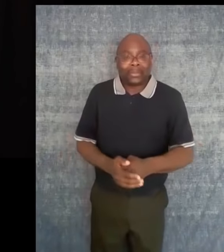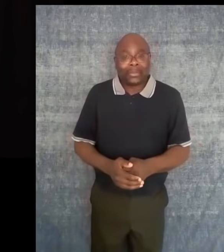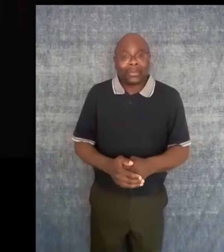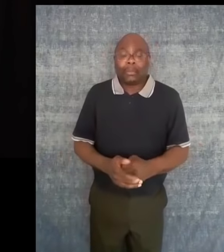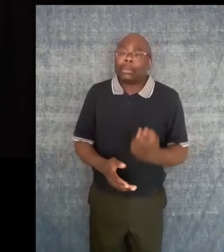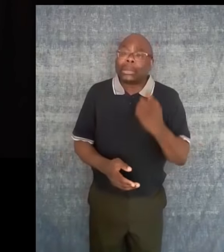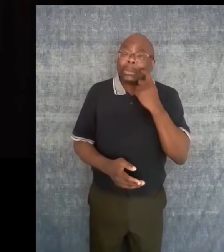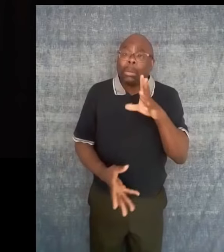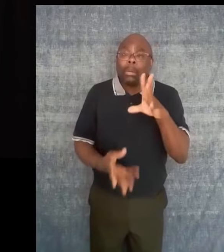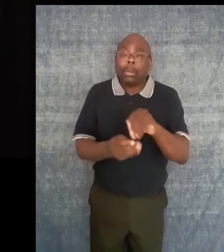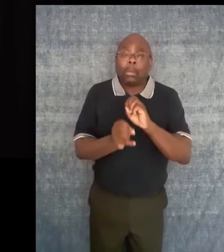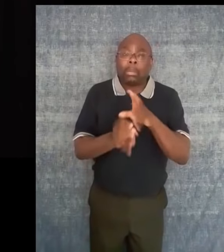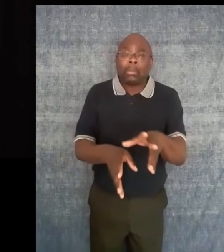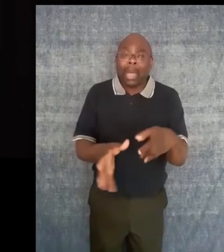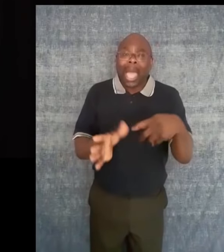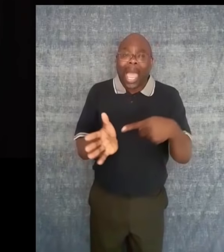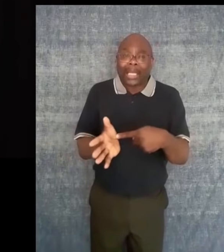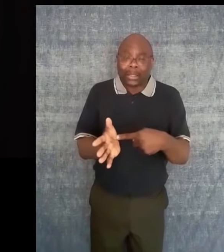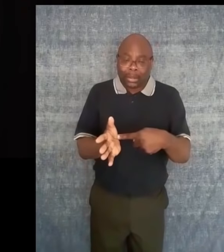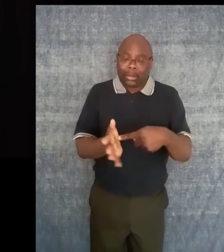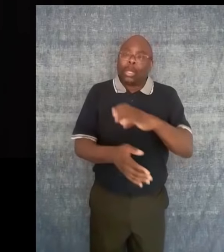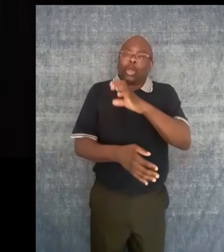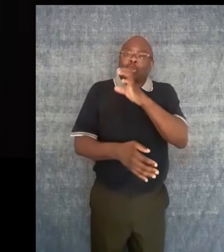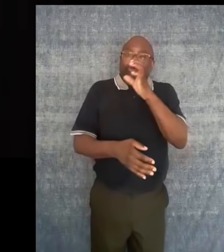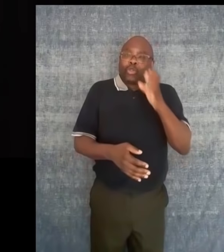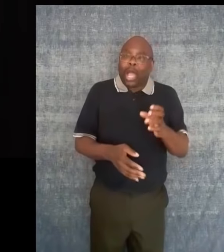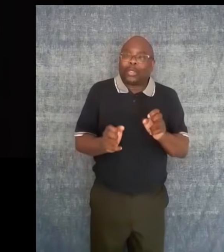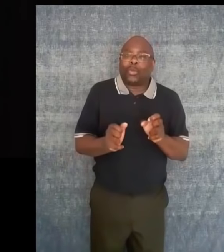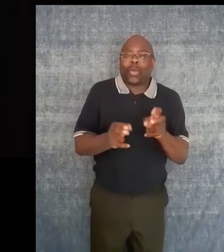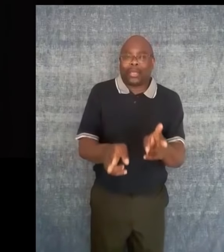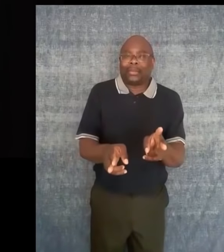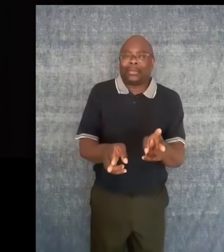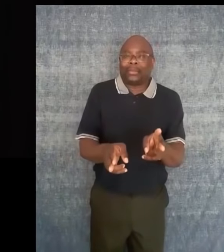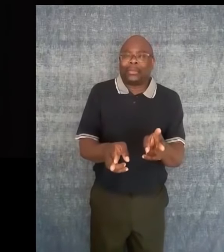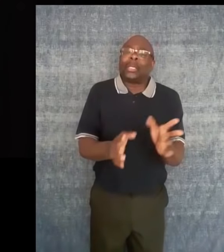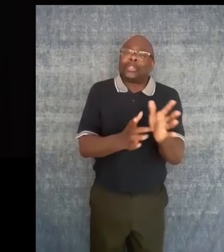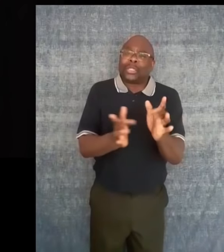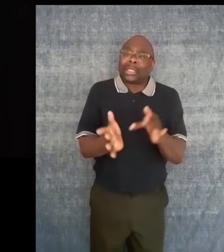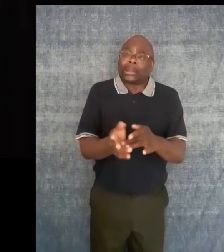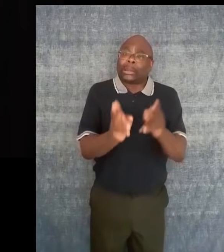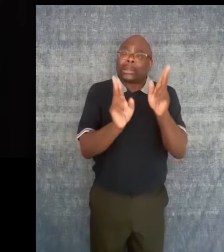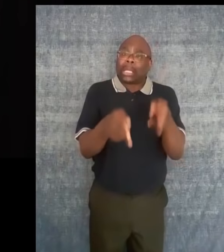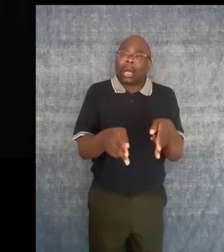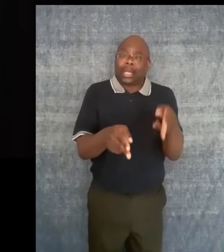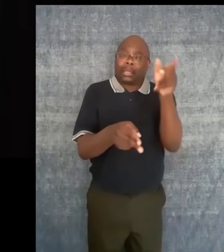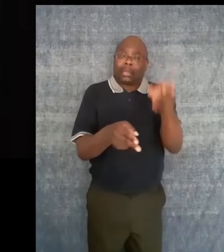Put it simply, let's act in Christ-like ways, remembering Jesus died on the cross for